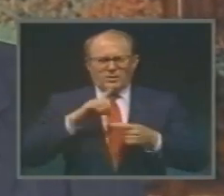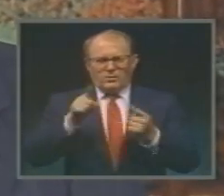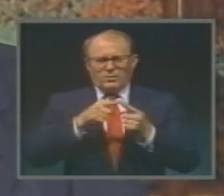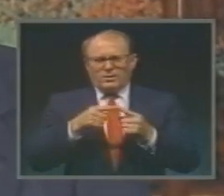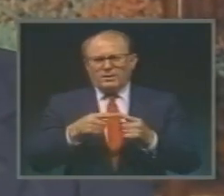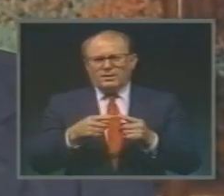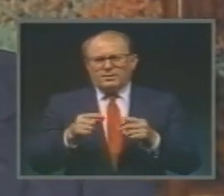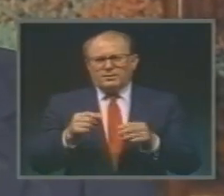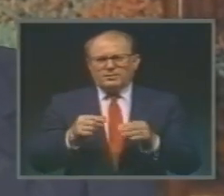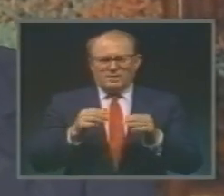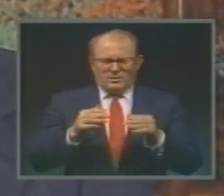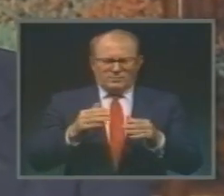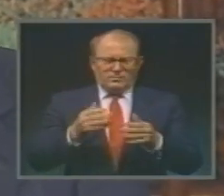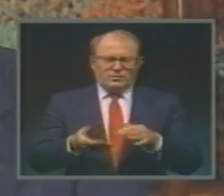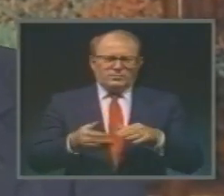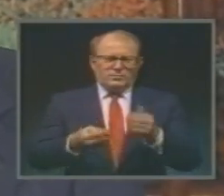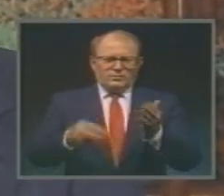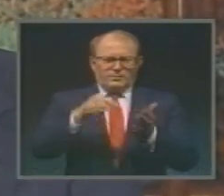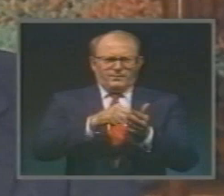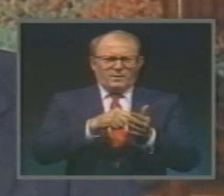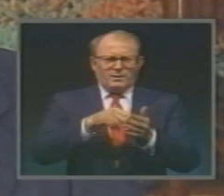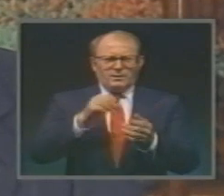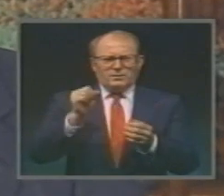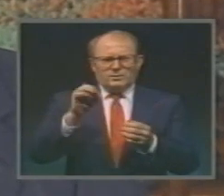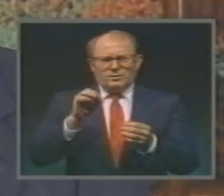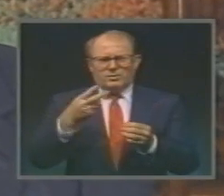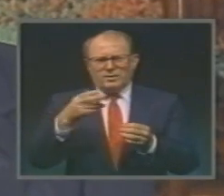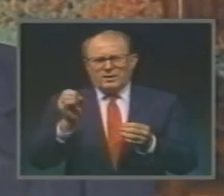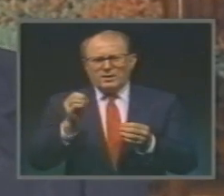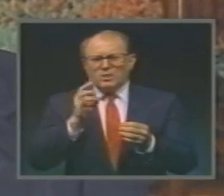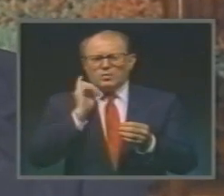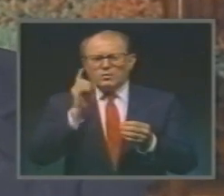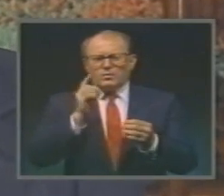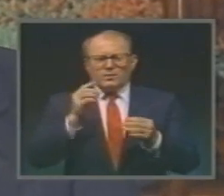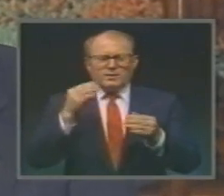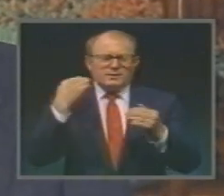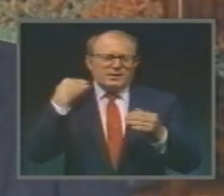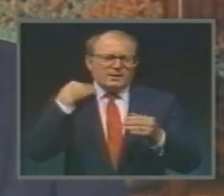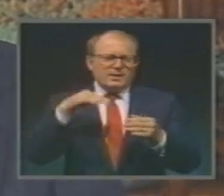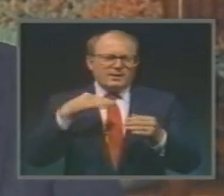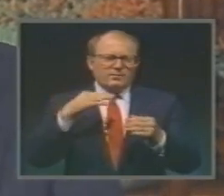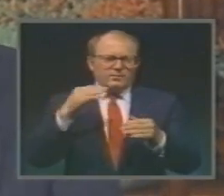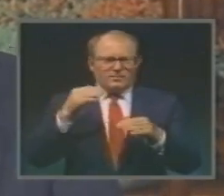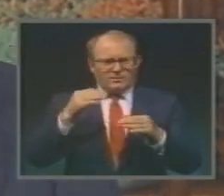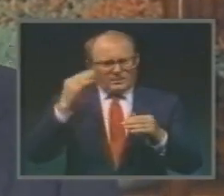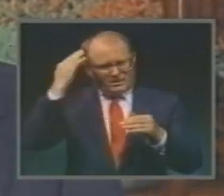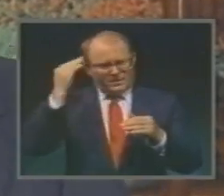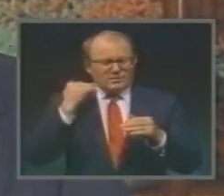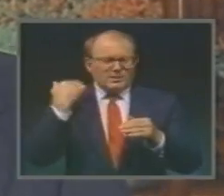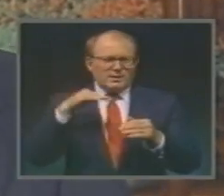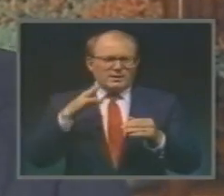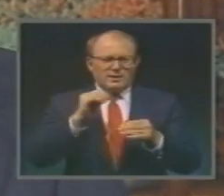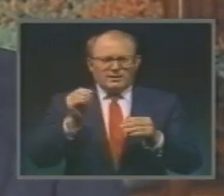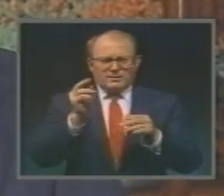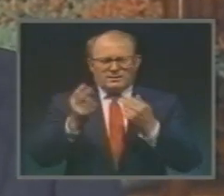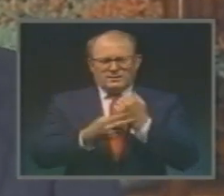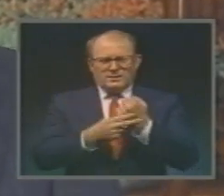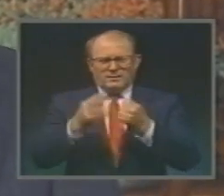would be anesthetized while his body temperature is reduced. His head would be surgically removed, then saved in a